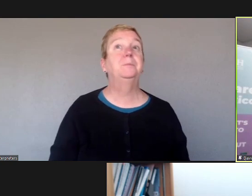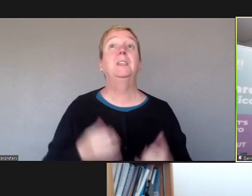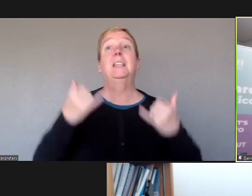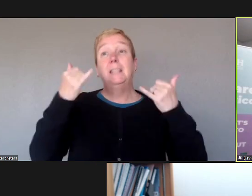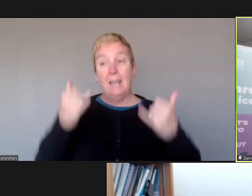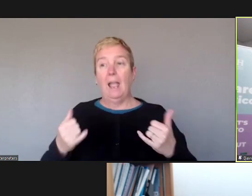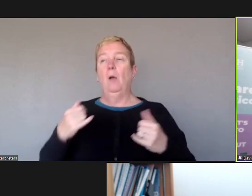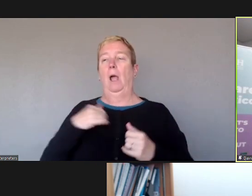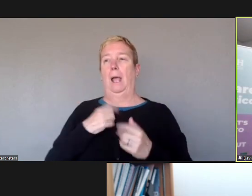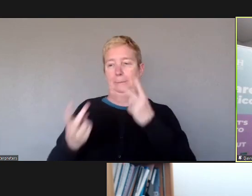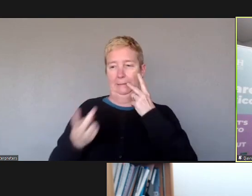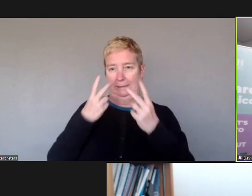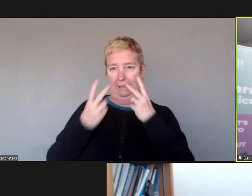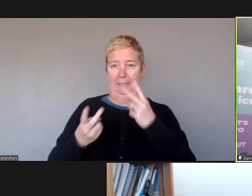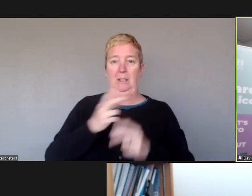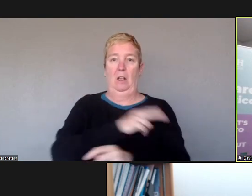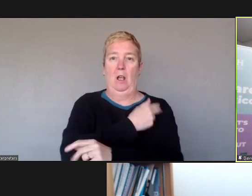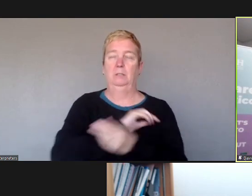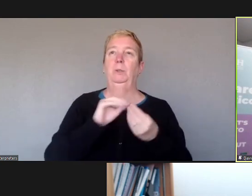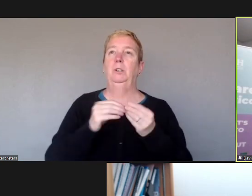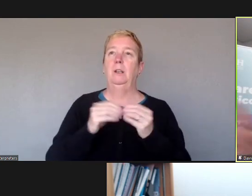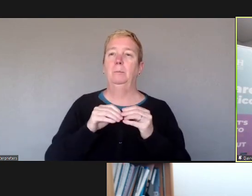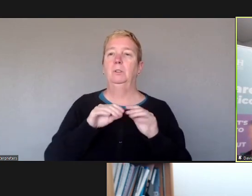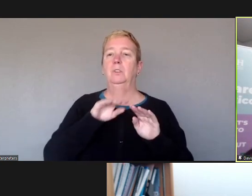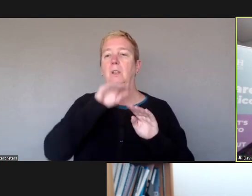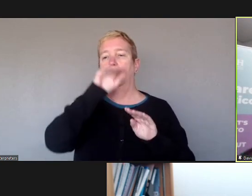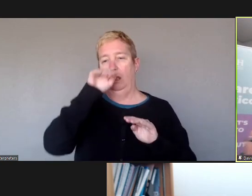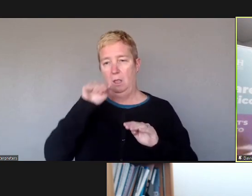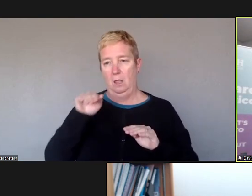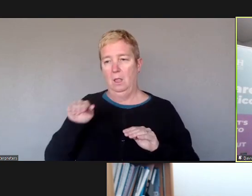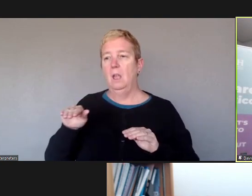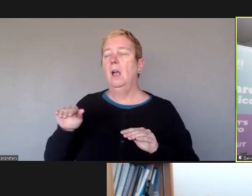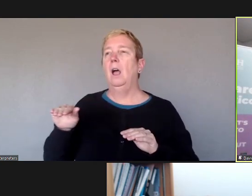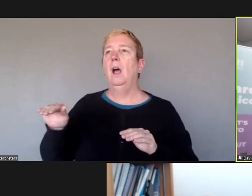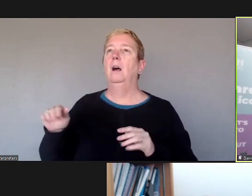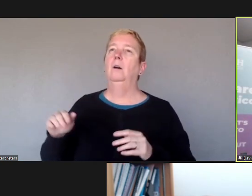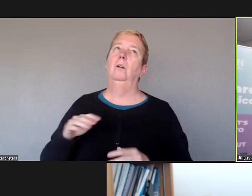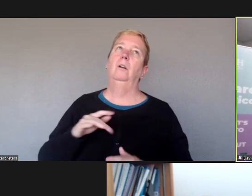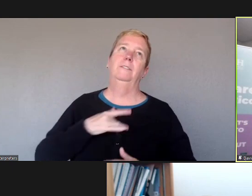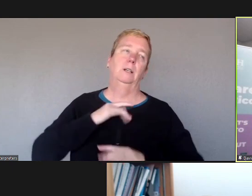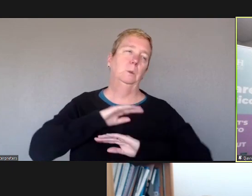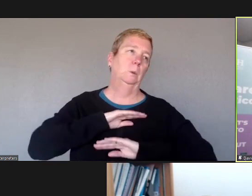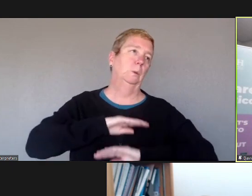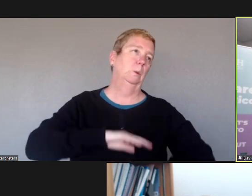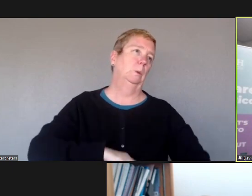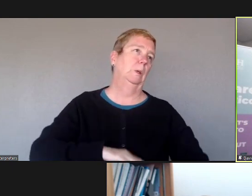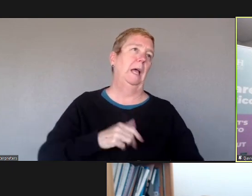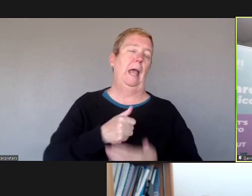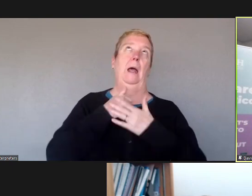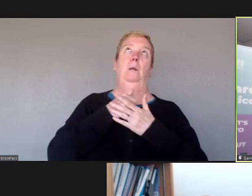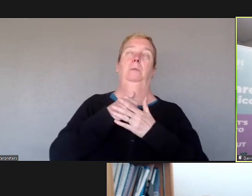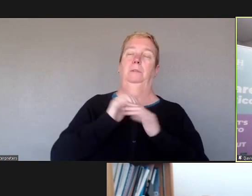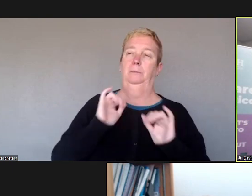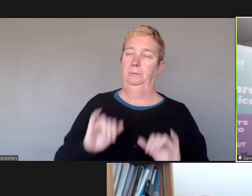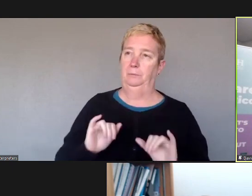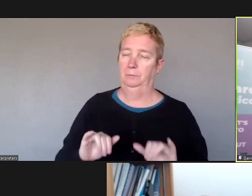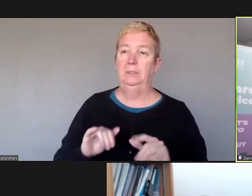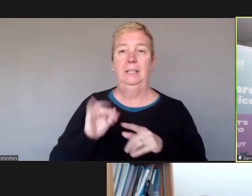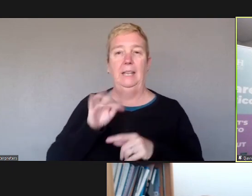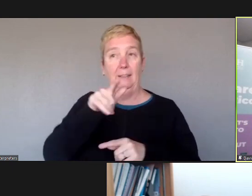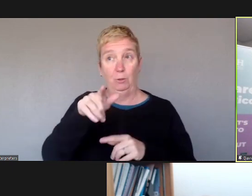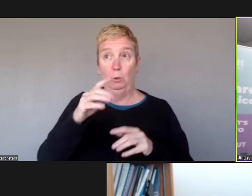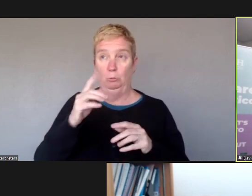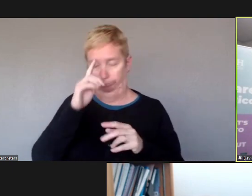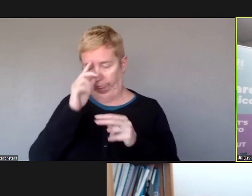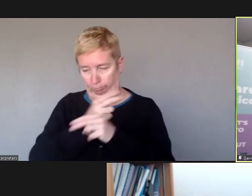low hospitalization rates. Very reassuring, particularly if you do that multiplier in your head. And even the MAT